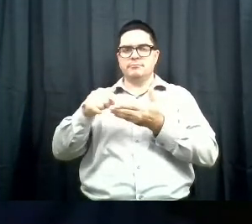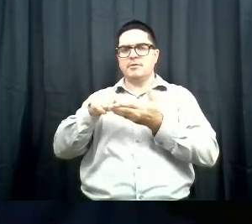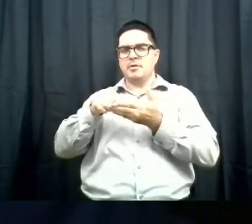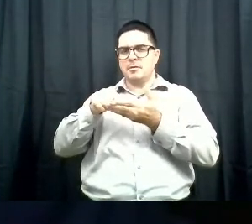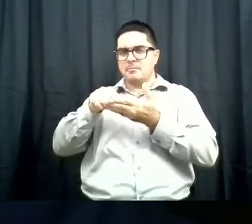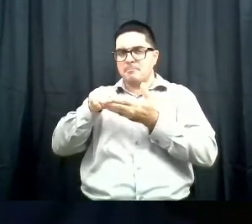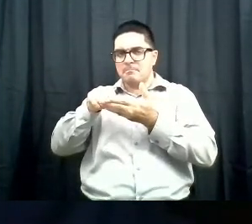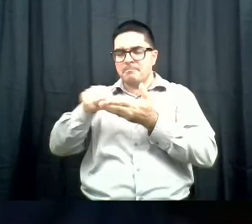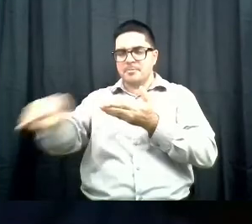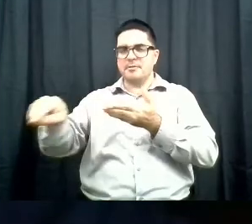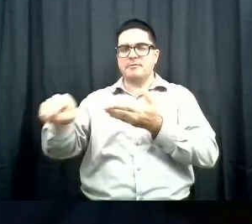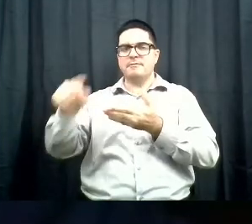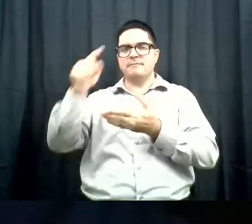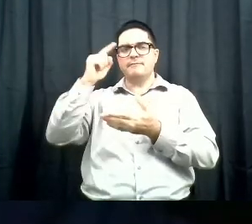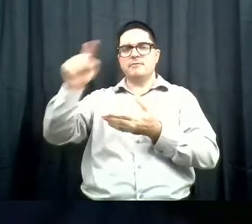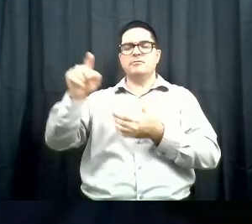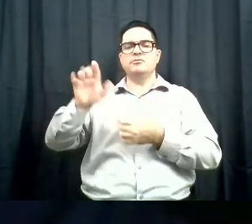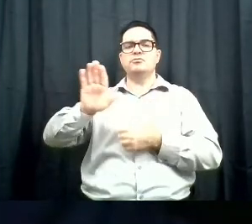are